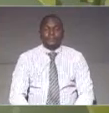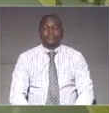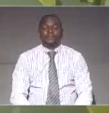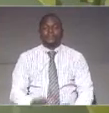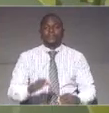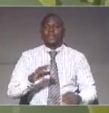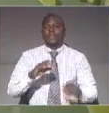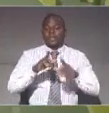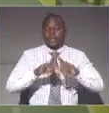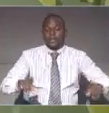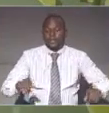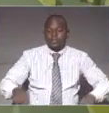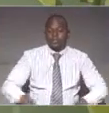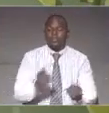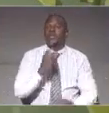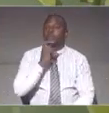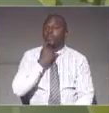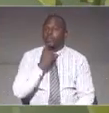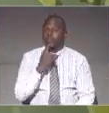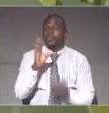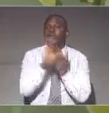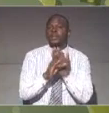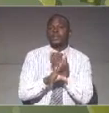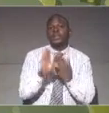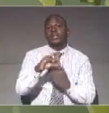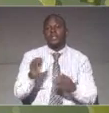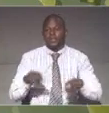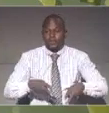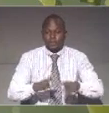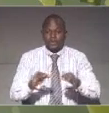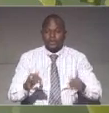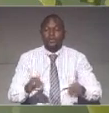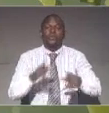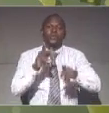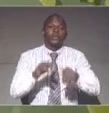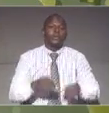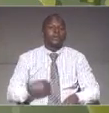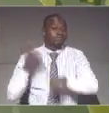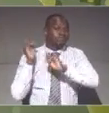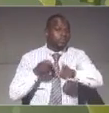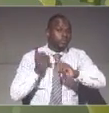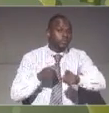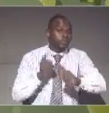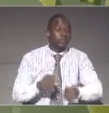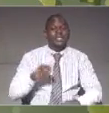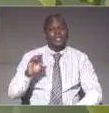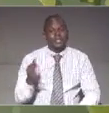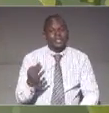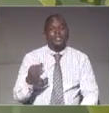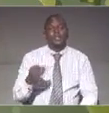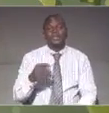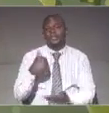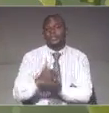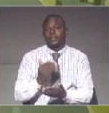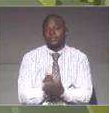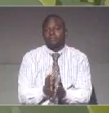Meanwhile, land conflict in Moroto district has taken another twist as residents accuse the UPDF's 3rd Division headquarters of